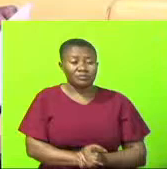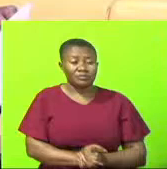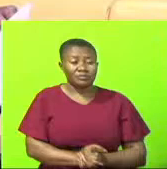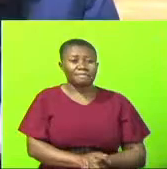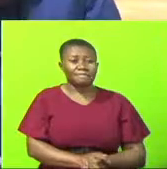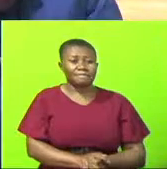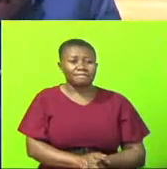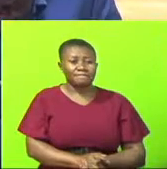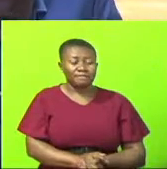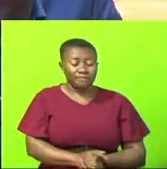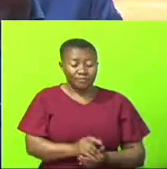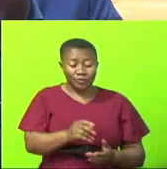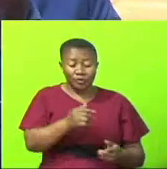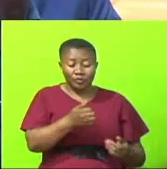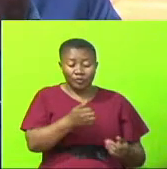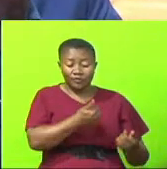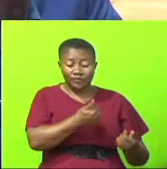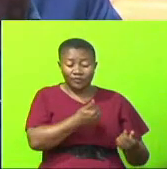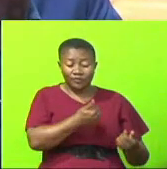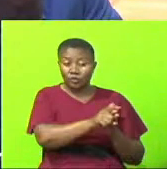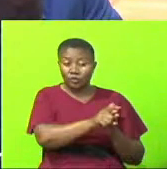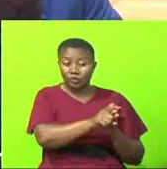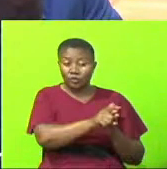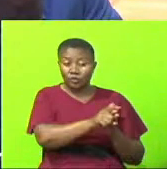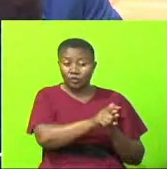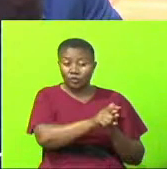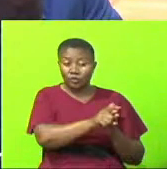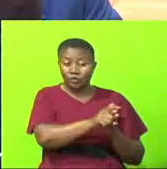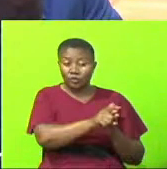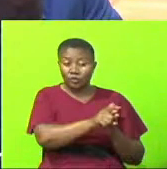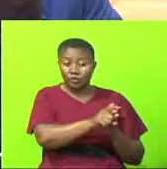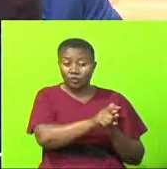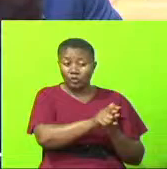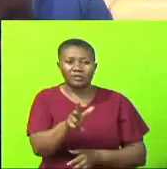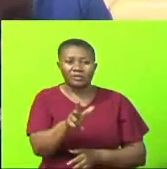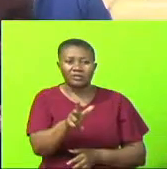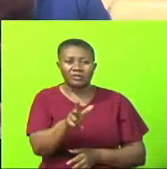Order 93 is concerned, the